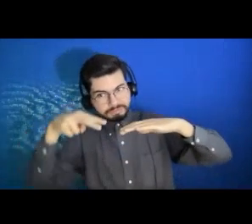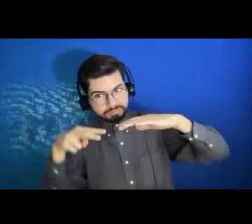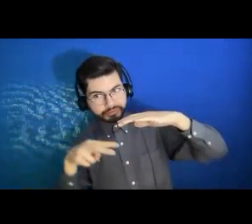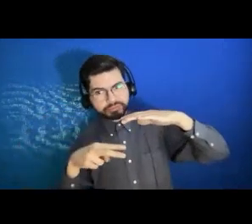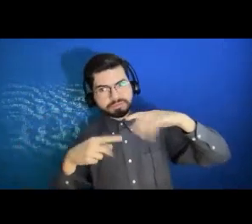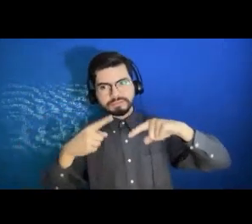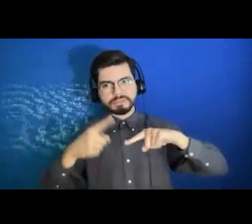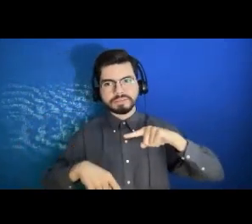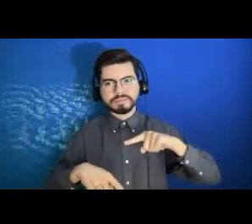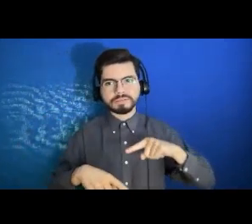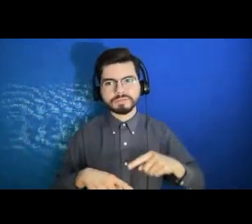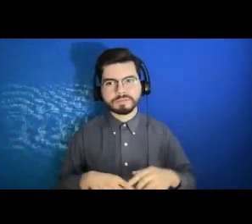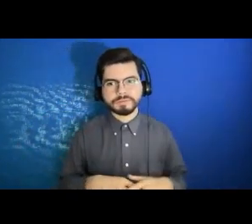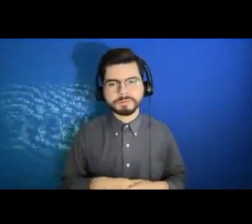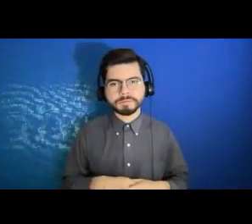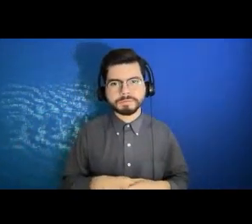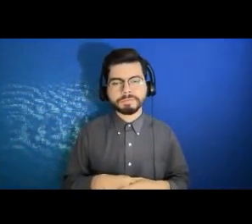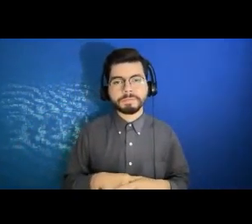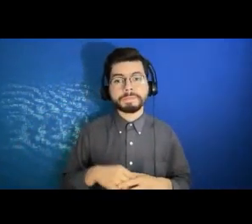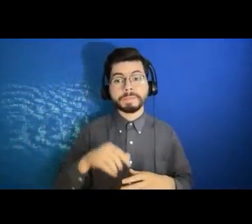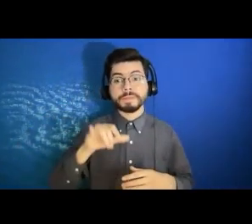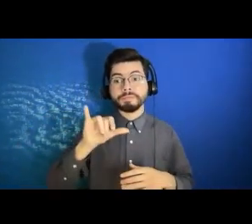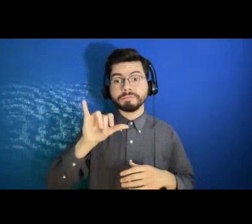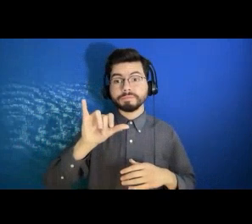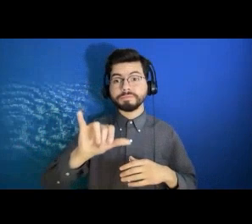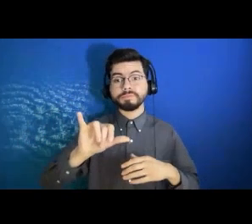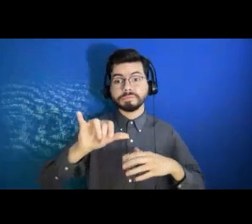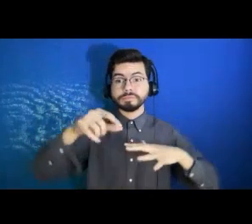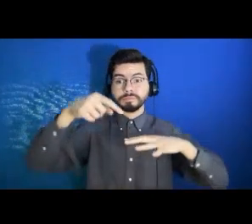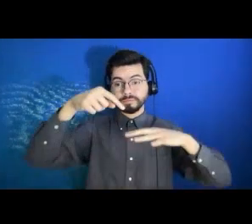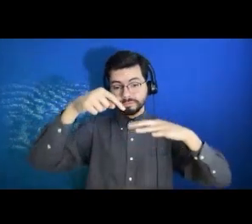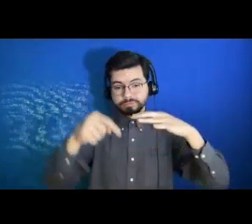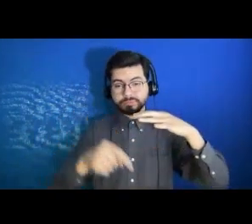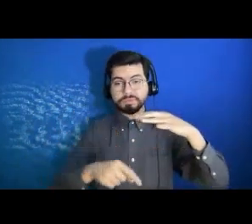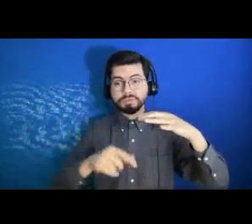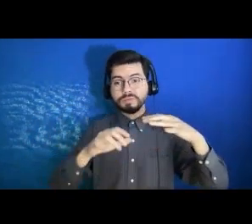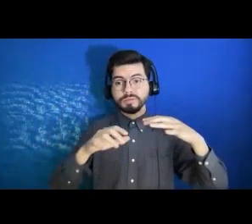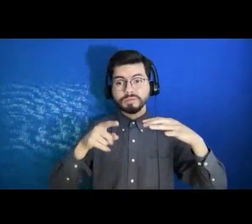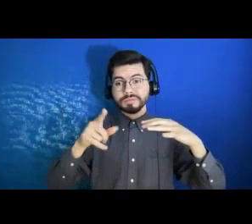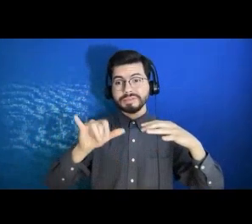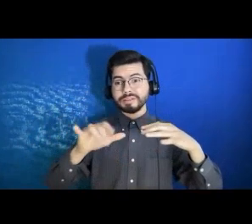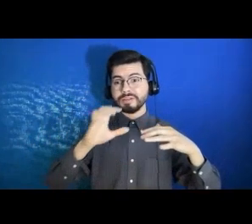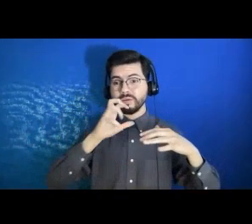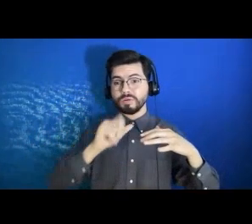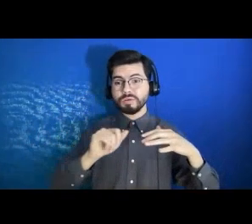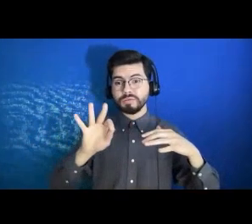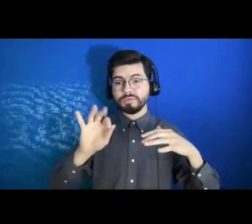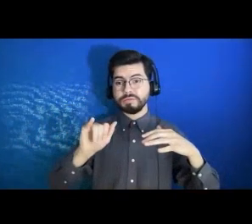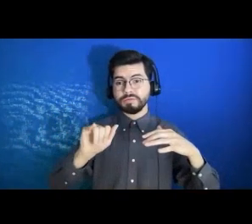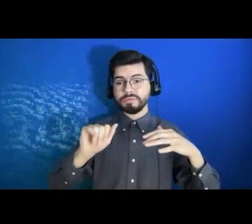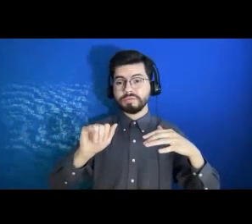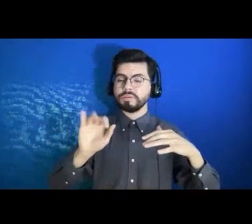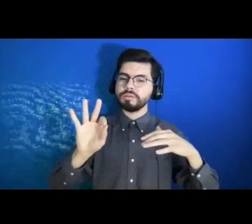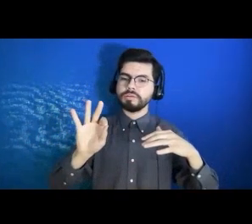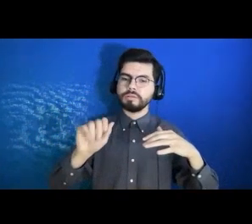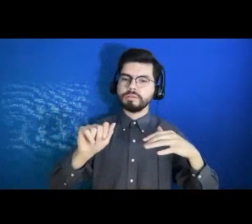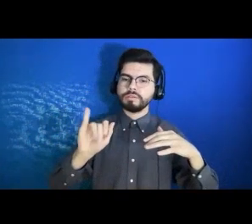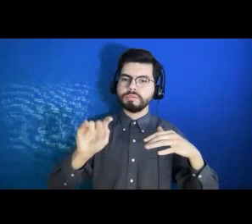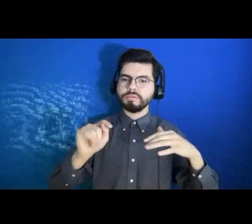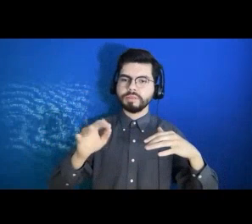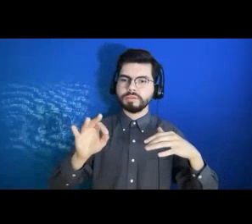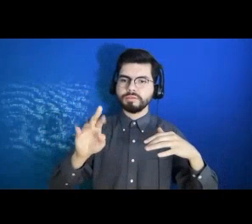So this is what the plumbing system of Old Faithful looks like. We did this also to Steamboat Geyser. Here's Steamboat